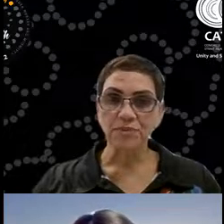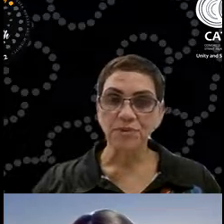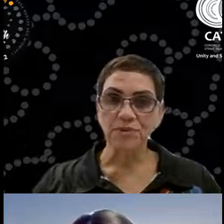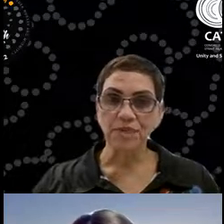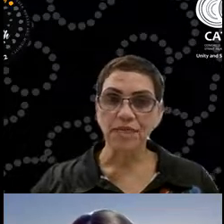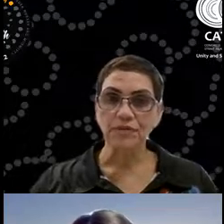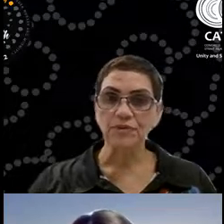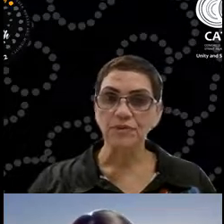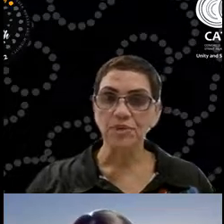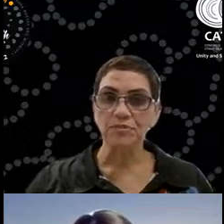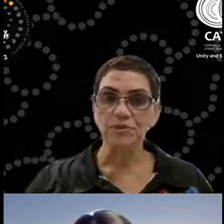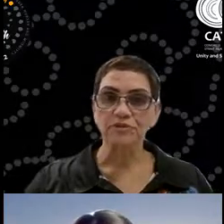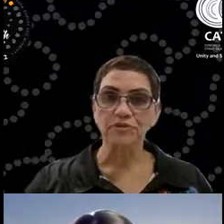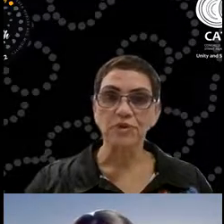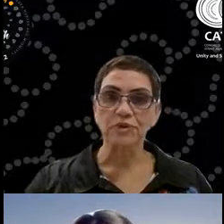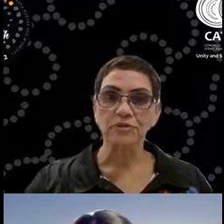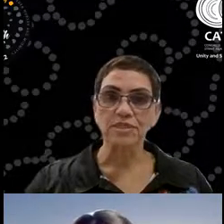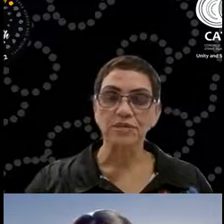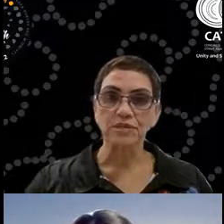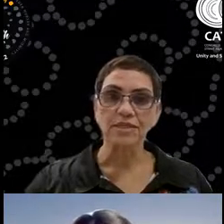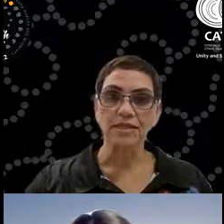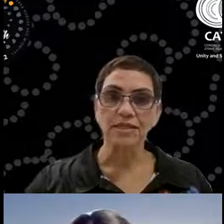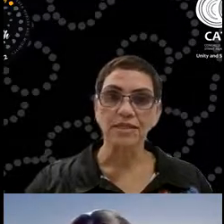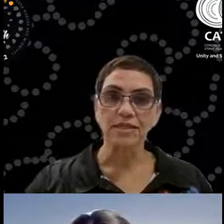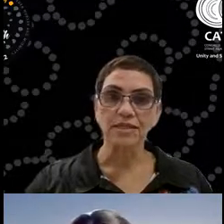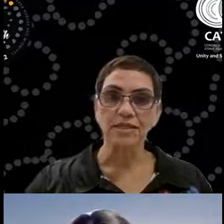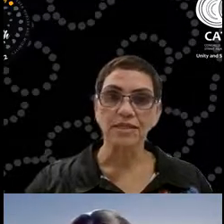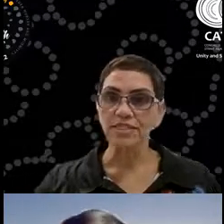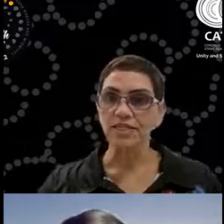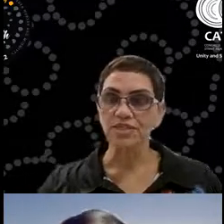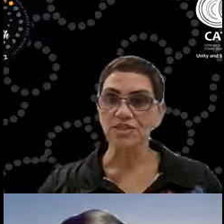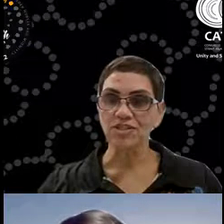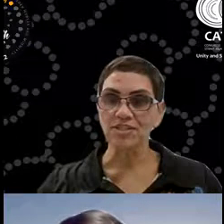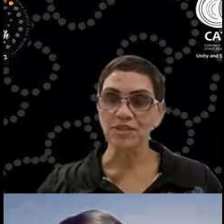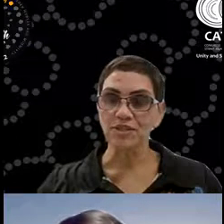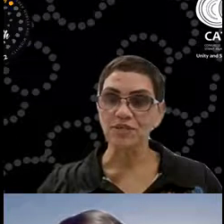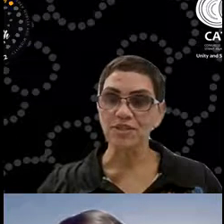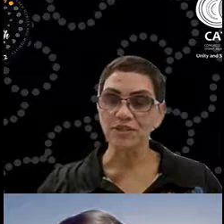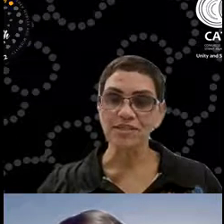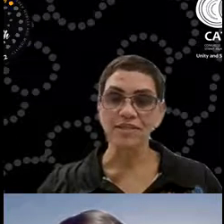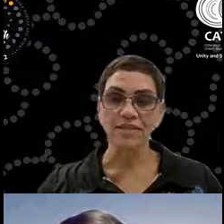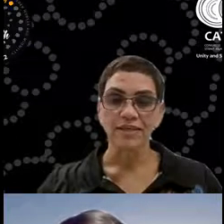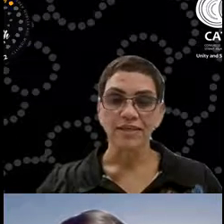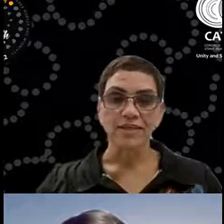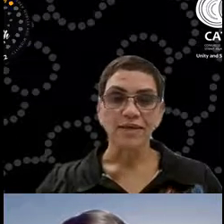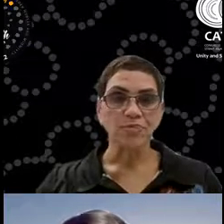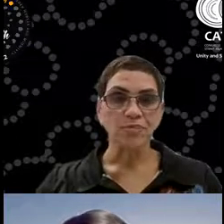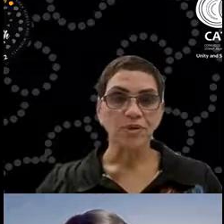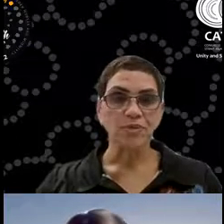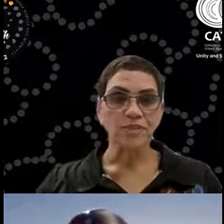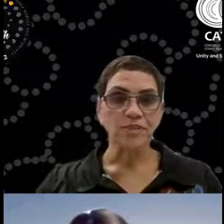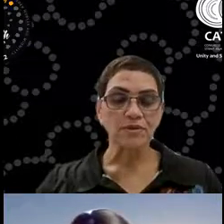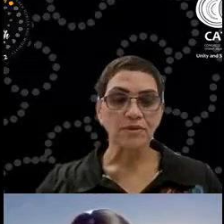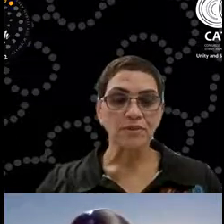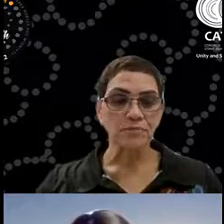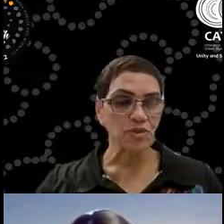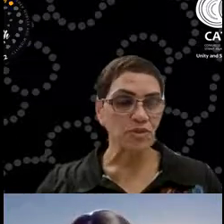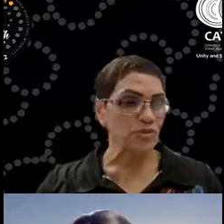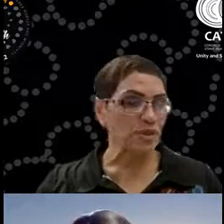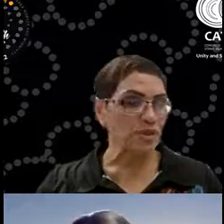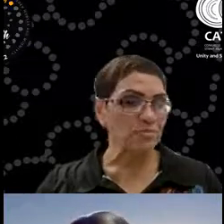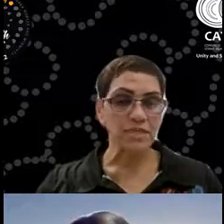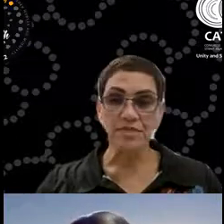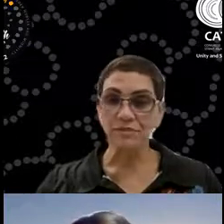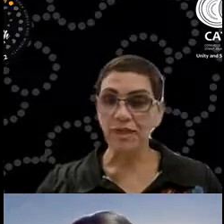is Roianne. My people are the Kalkadoon people from Northwest Queensland, where the Northwest HHS now resides. Always hold